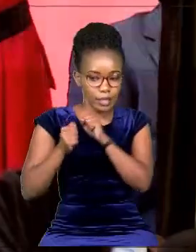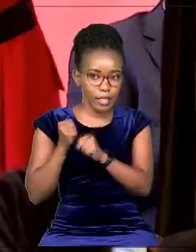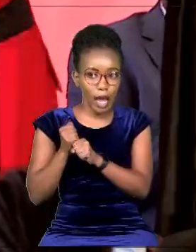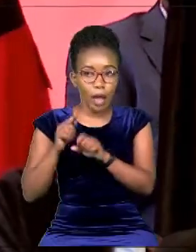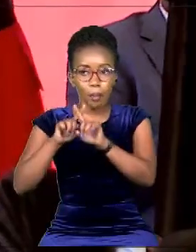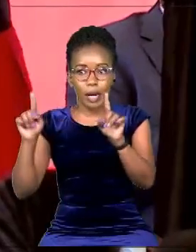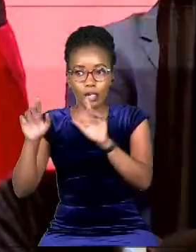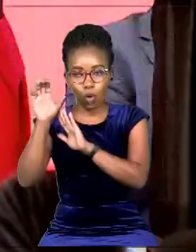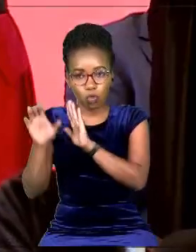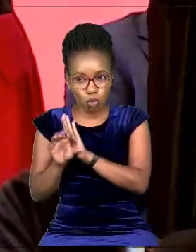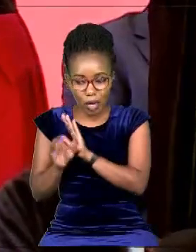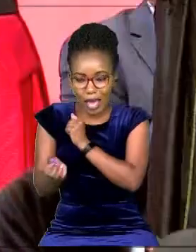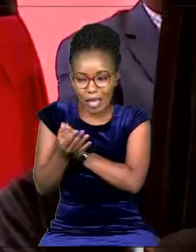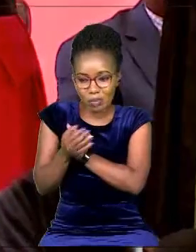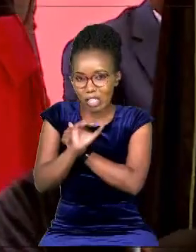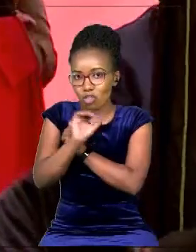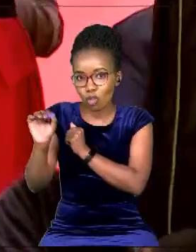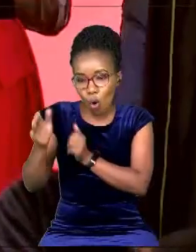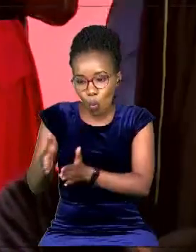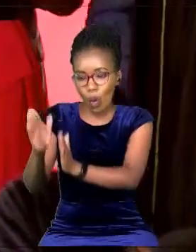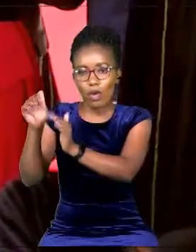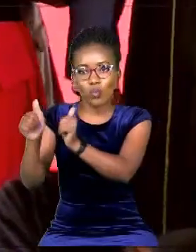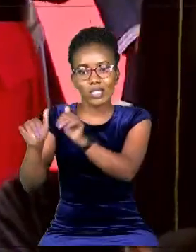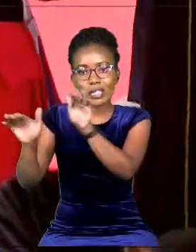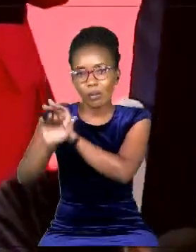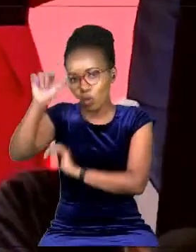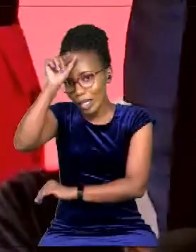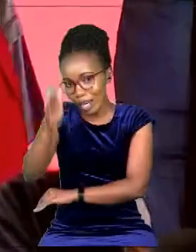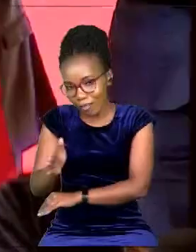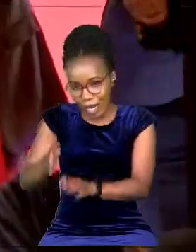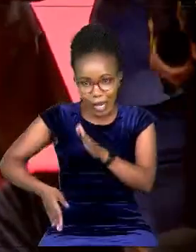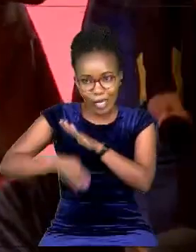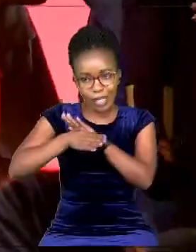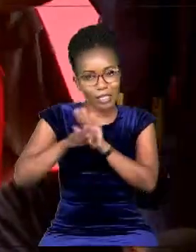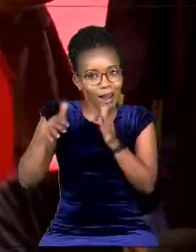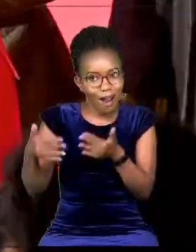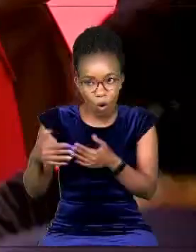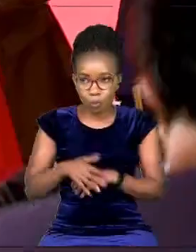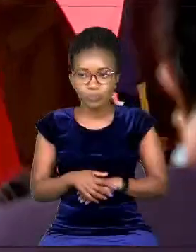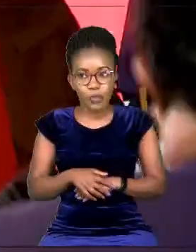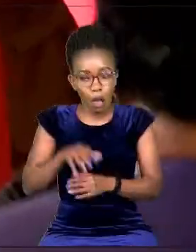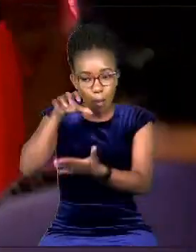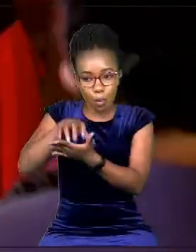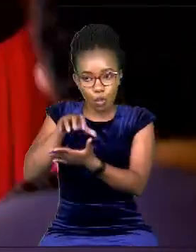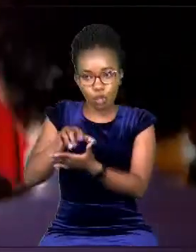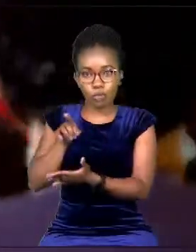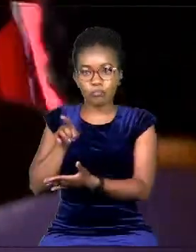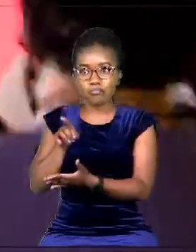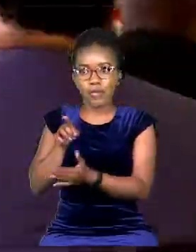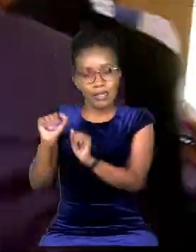not stipulate any ways in which a deputy governor can be removed from office, making the position a safe